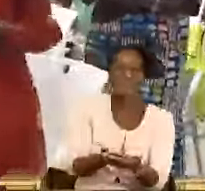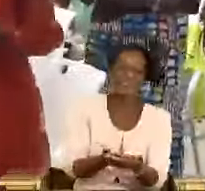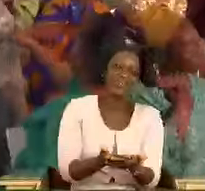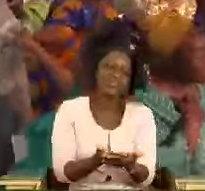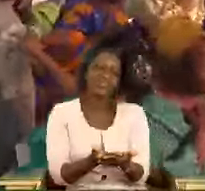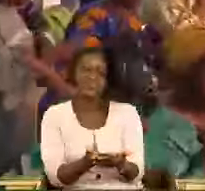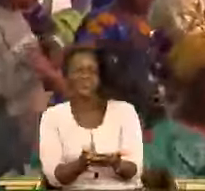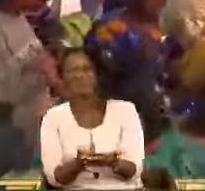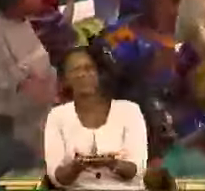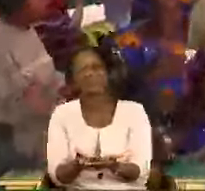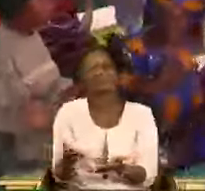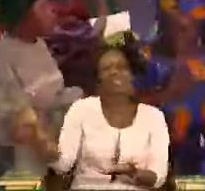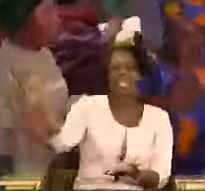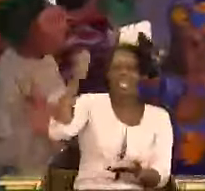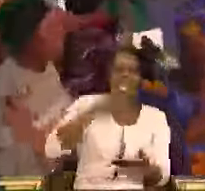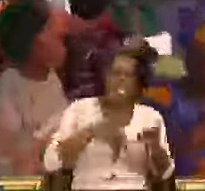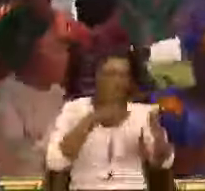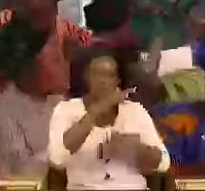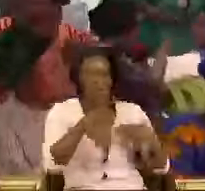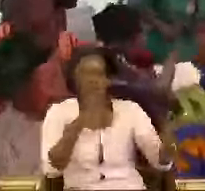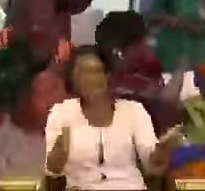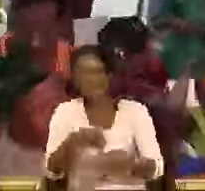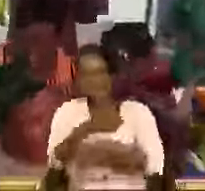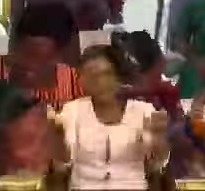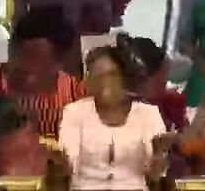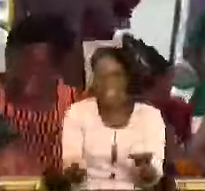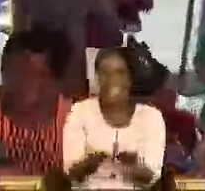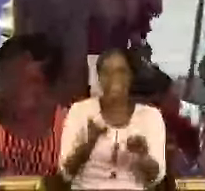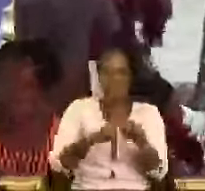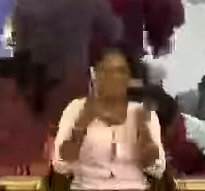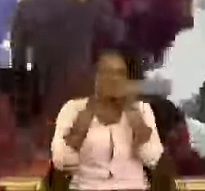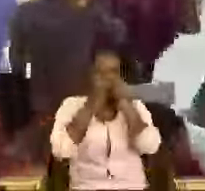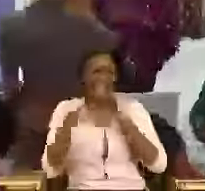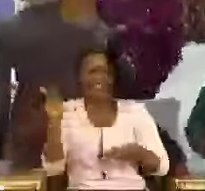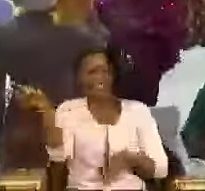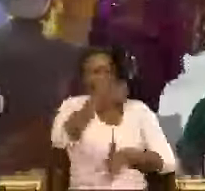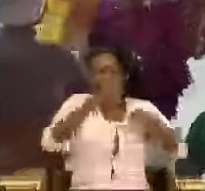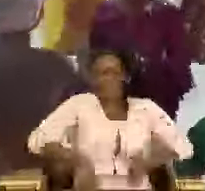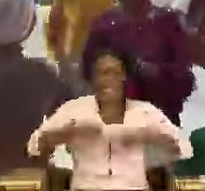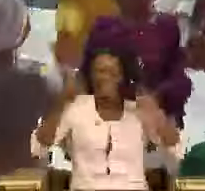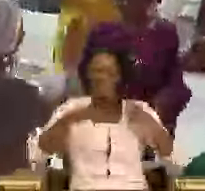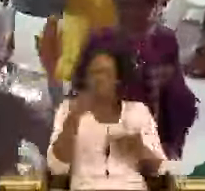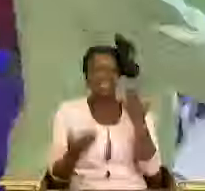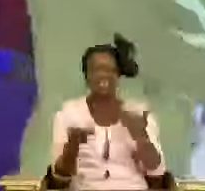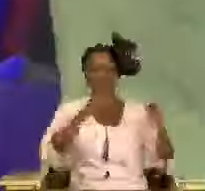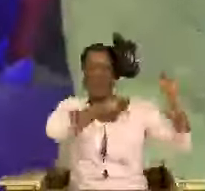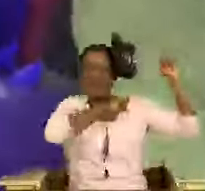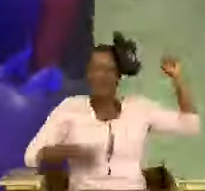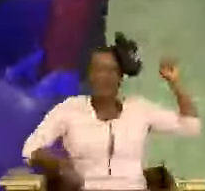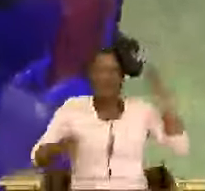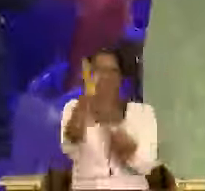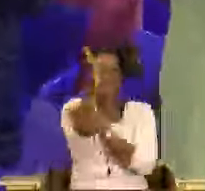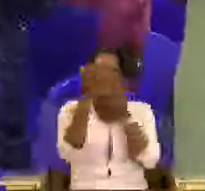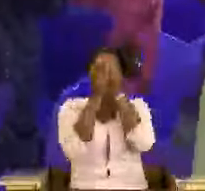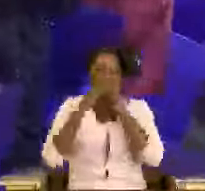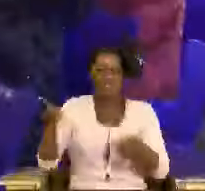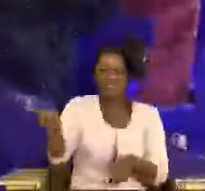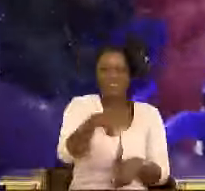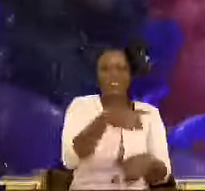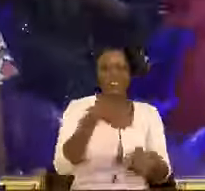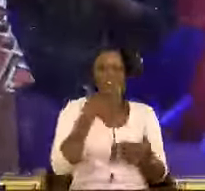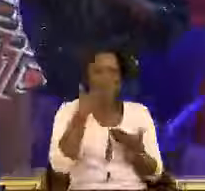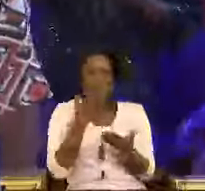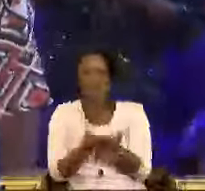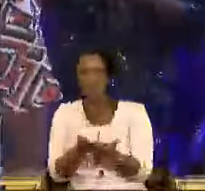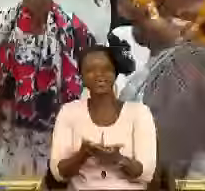good for real good it brought you here to bless your life now confess it to